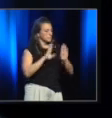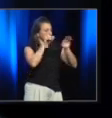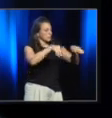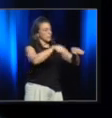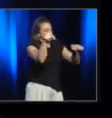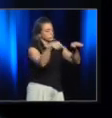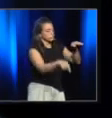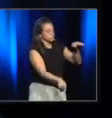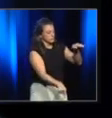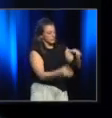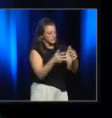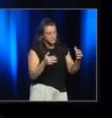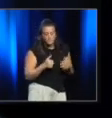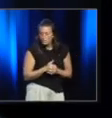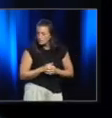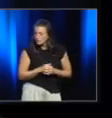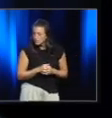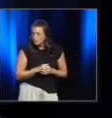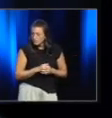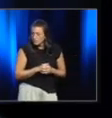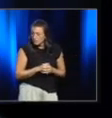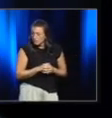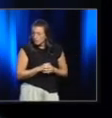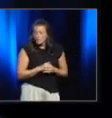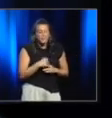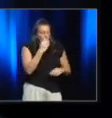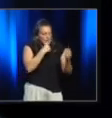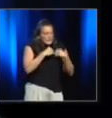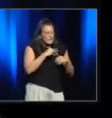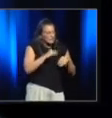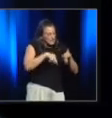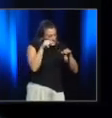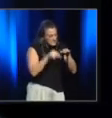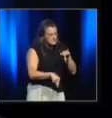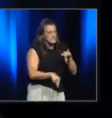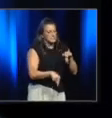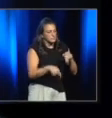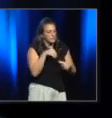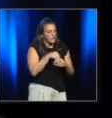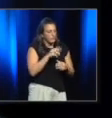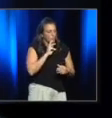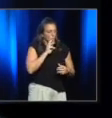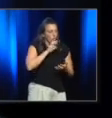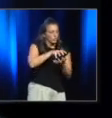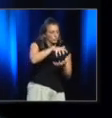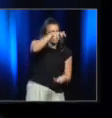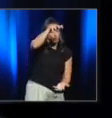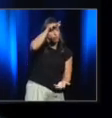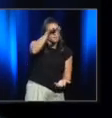that niche. They're feeding on mesopelagic prey. They're feeding quite deep in the water column, 400 metres or so.